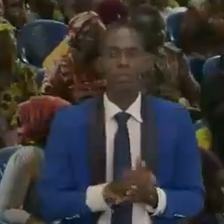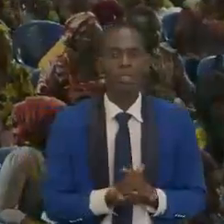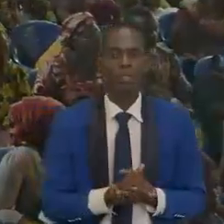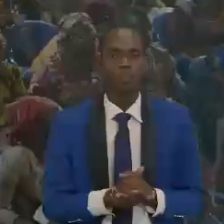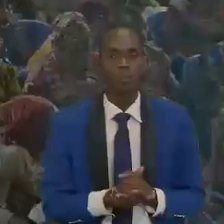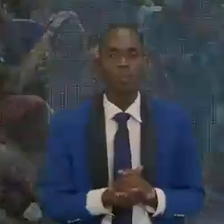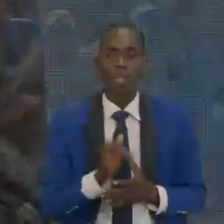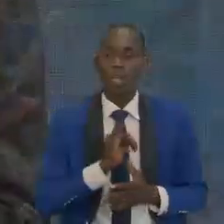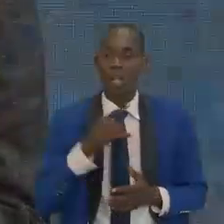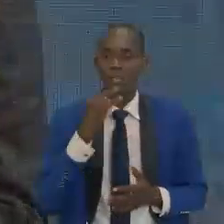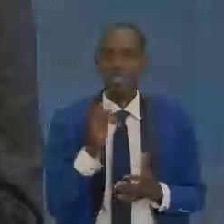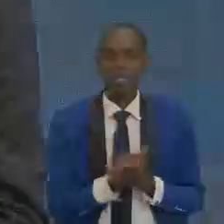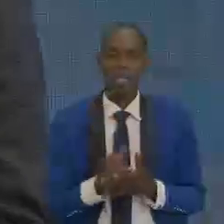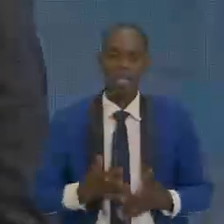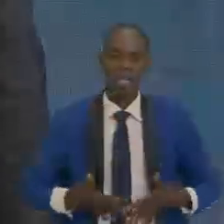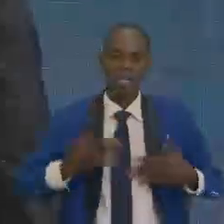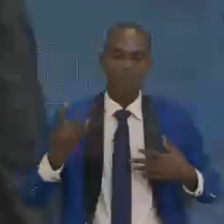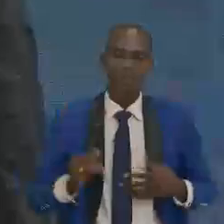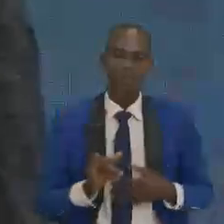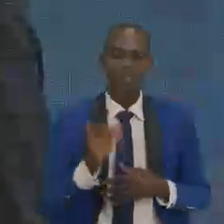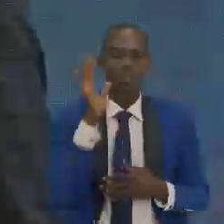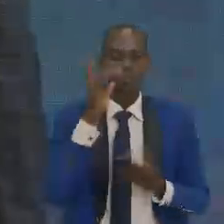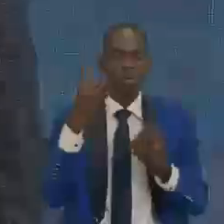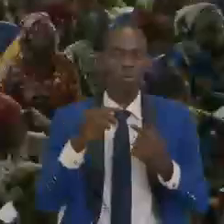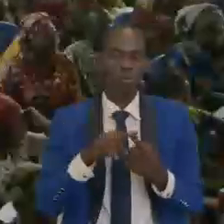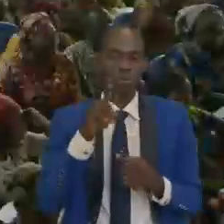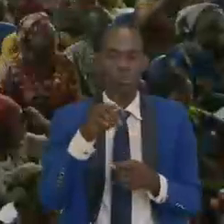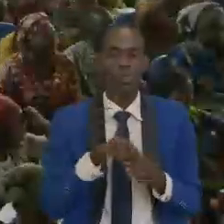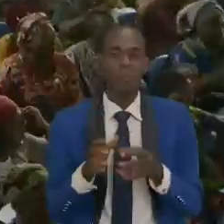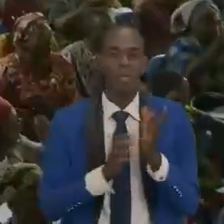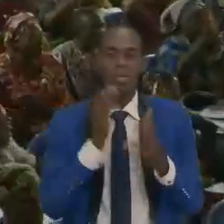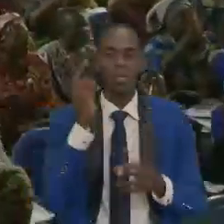I said that life eternal will come to you.